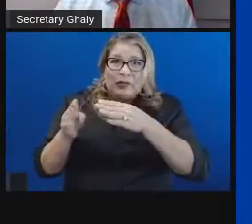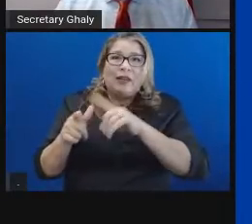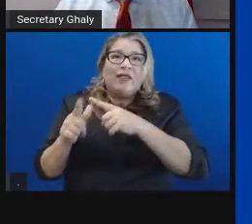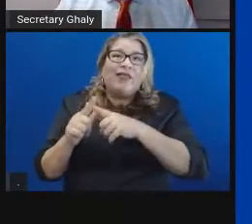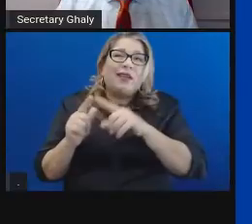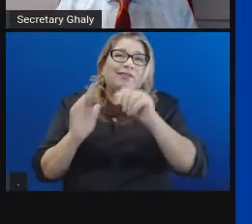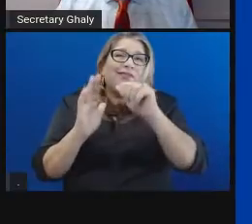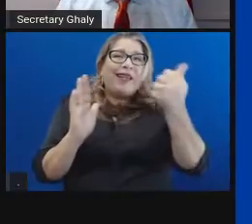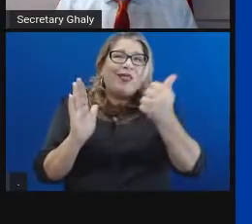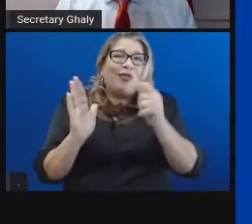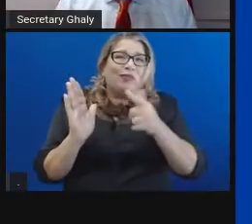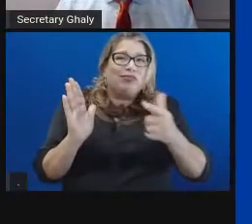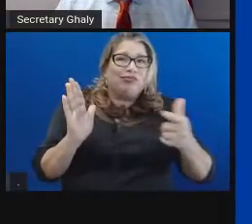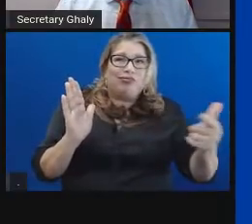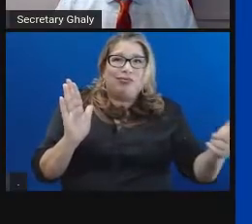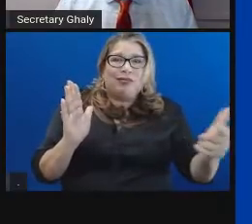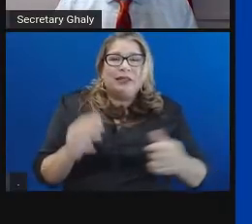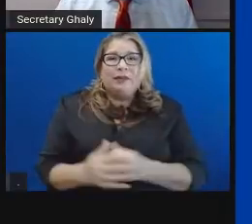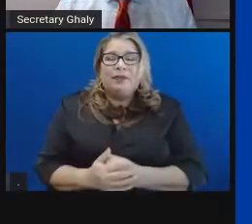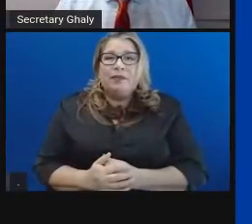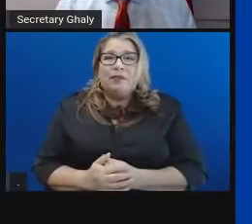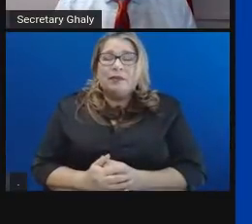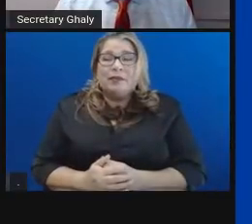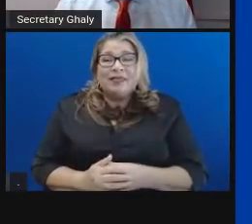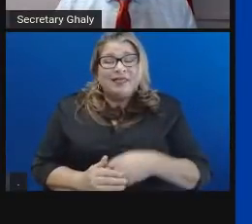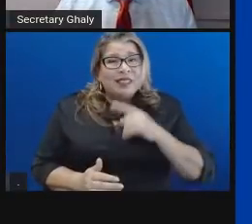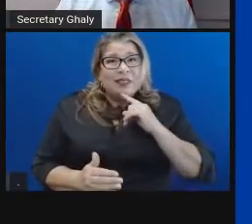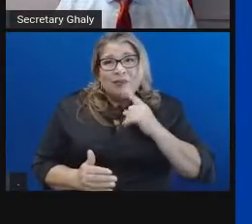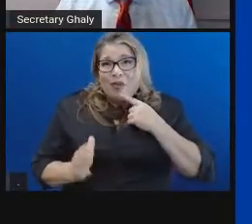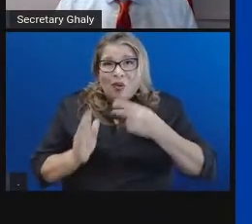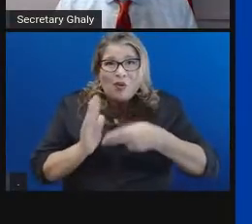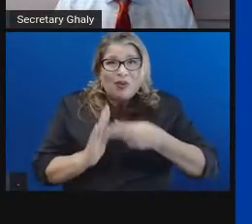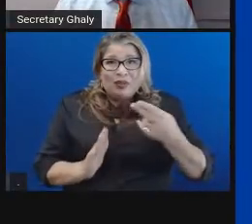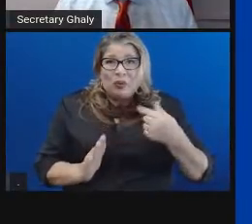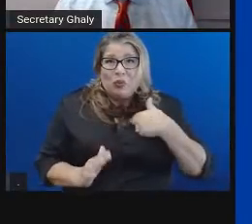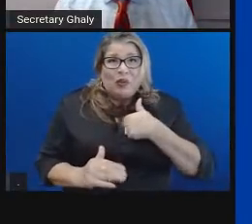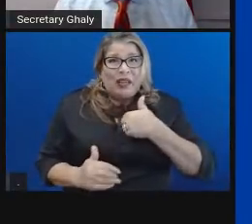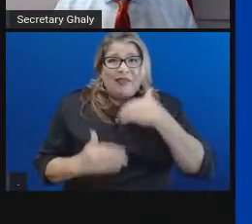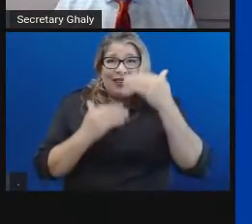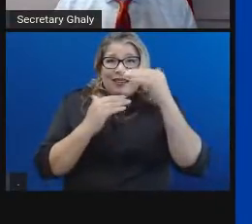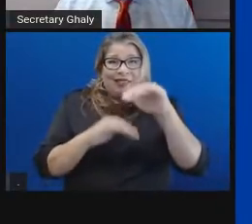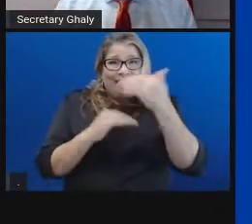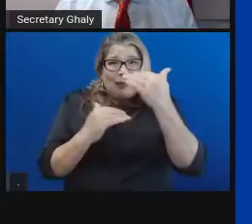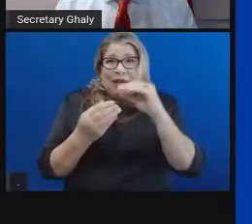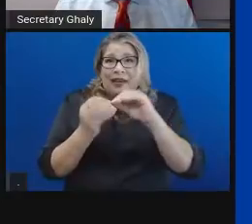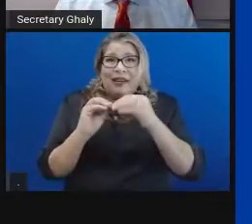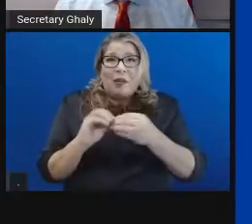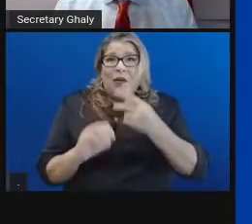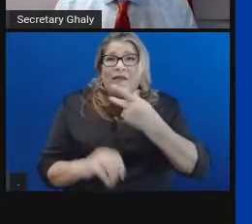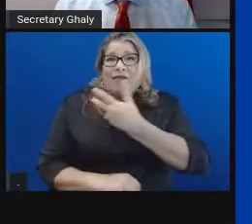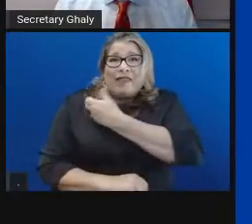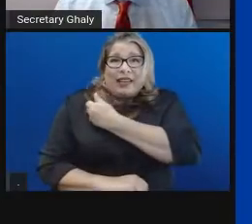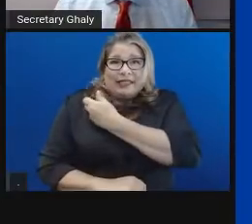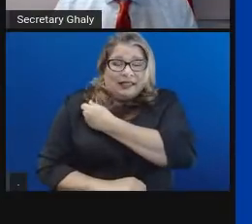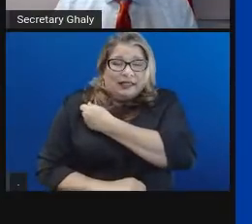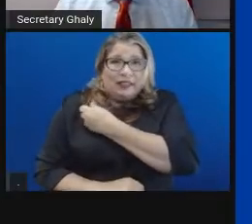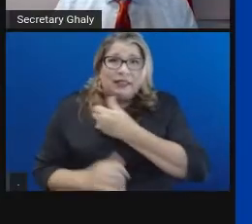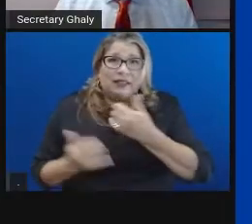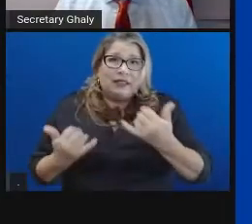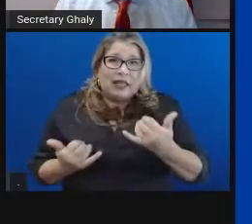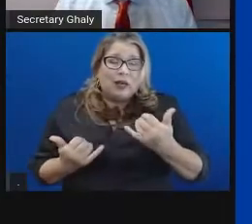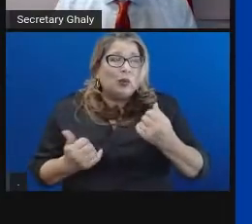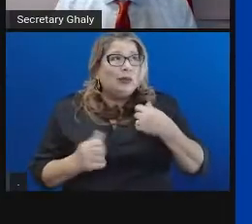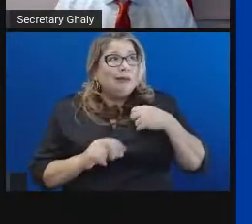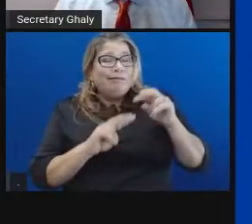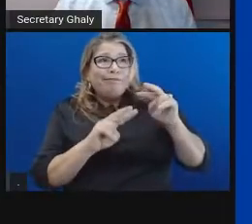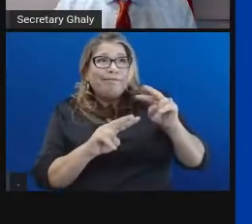with such limited supply of vaccine and little bit coming into the state, we continue to look at ways that